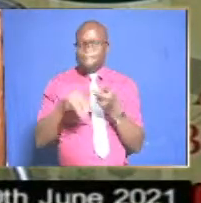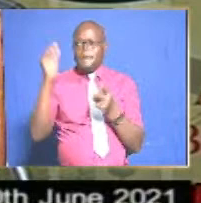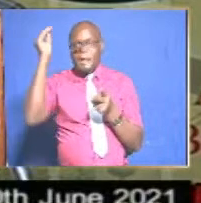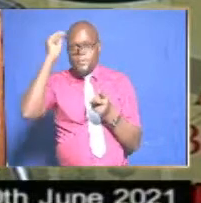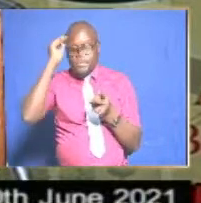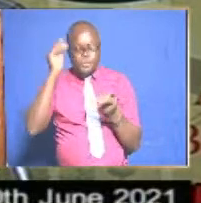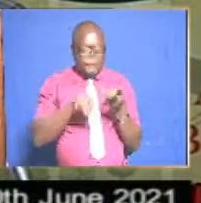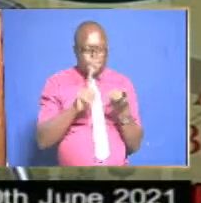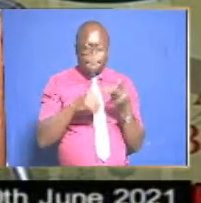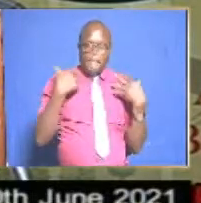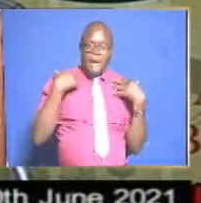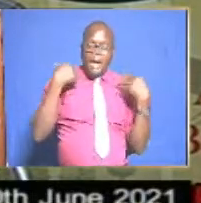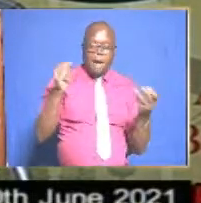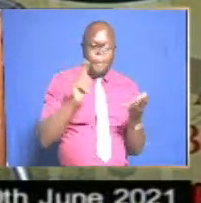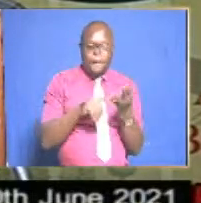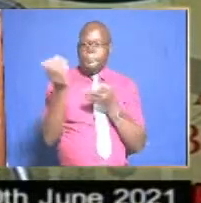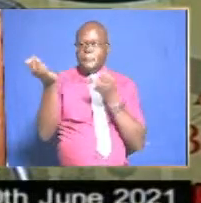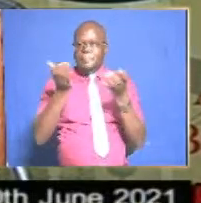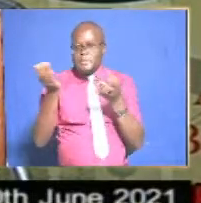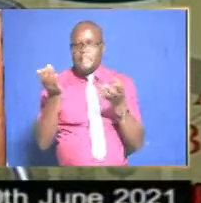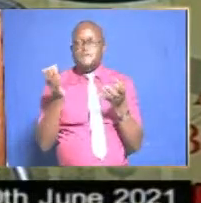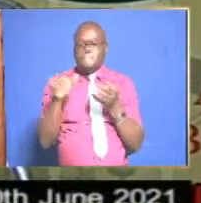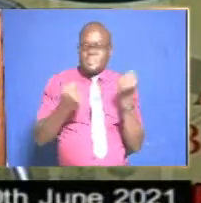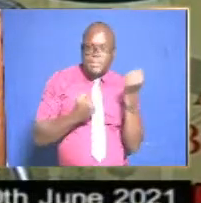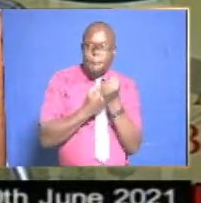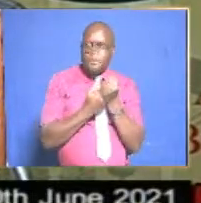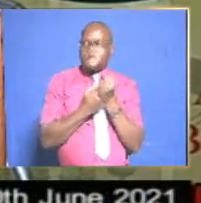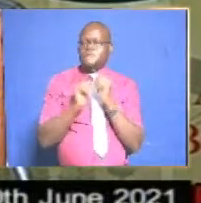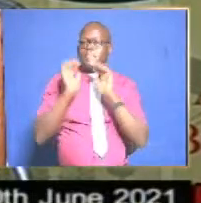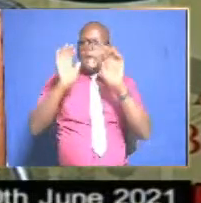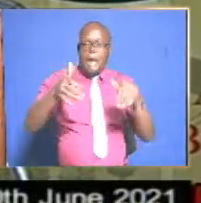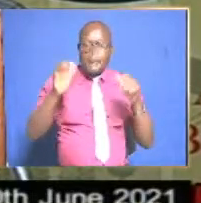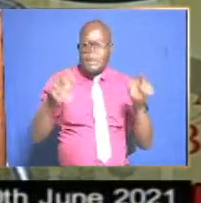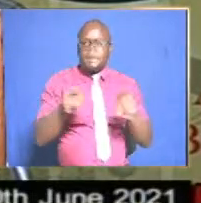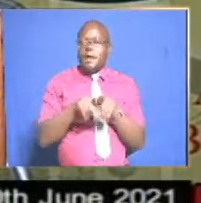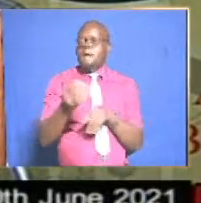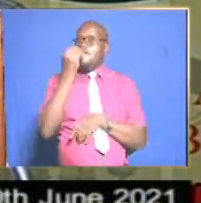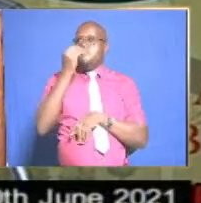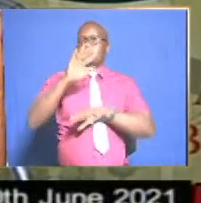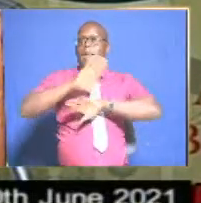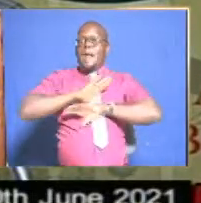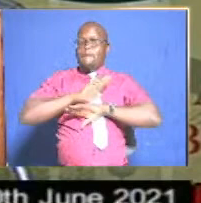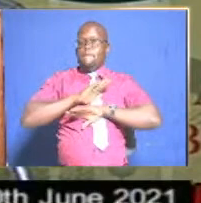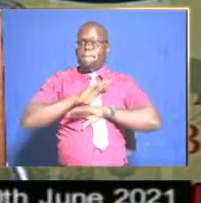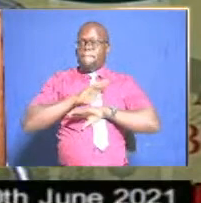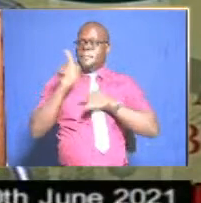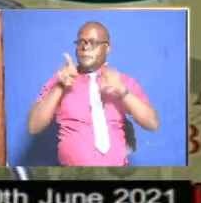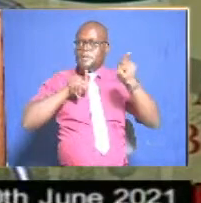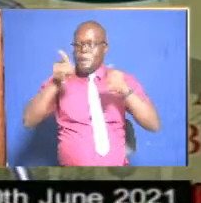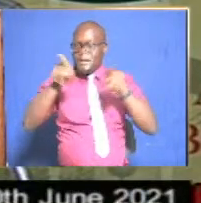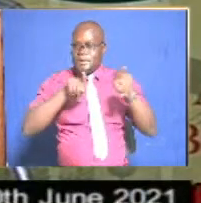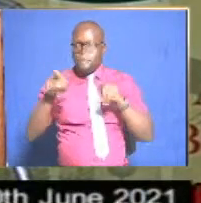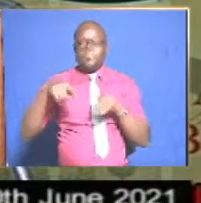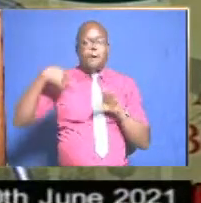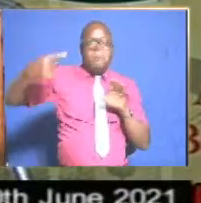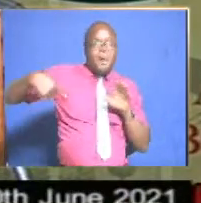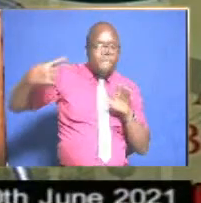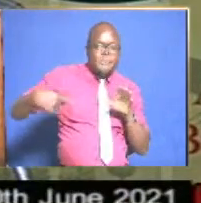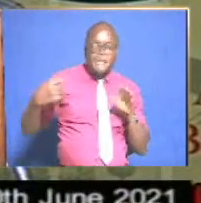education, health, business liquidity, agriculture and food security, tourism,